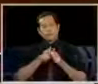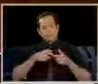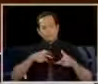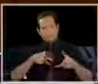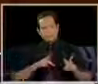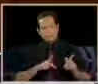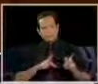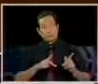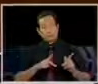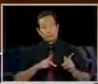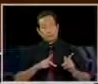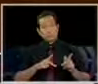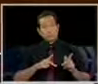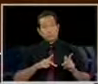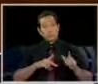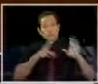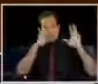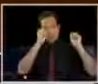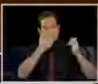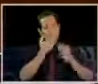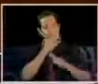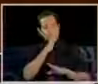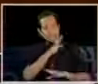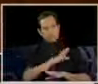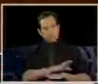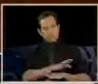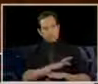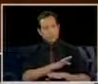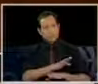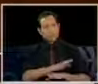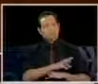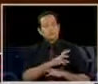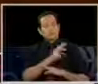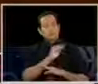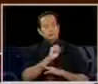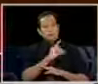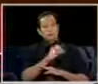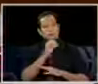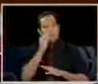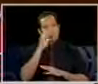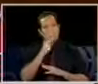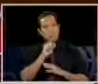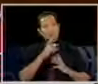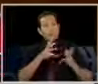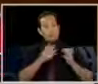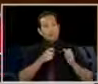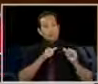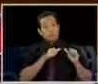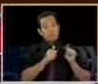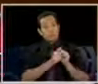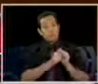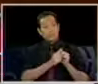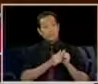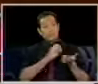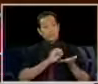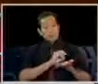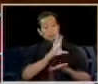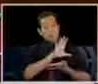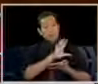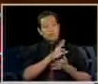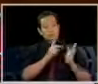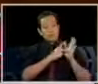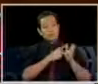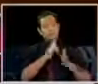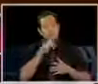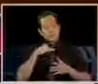President. Proceed. Good afternoon, Madam Ombudsman. Would you want to continue with the power presentation yesterday?